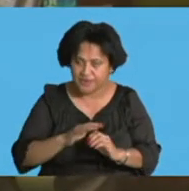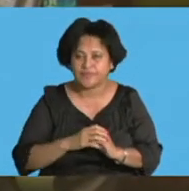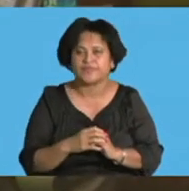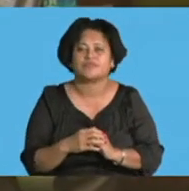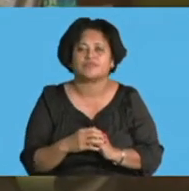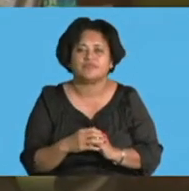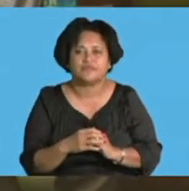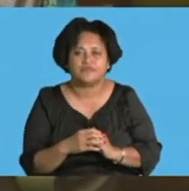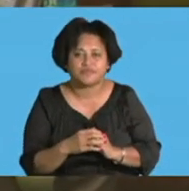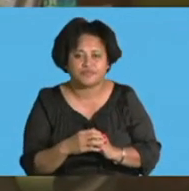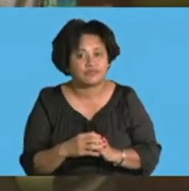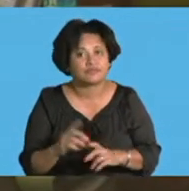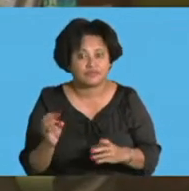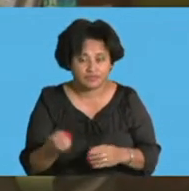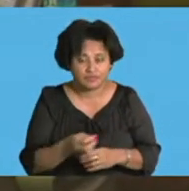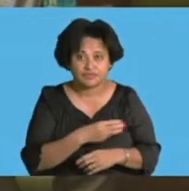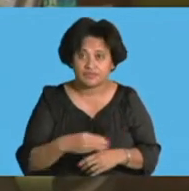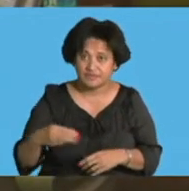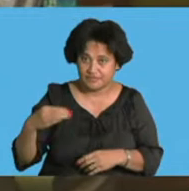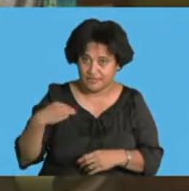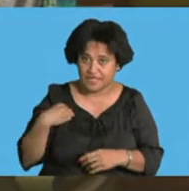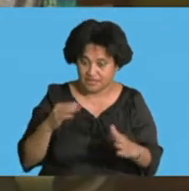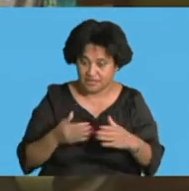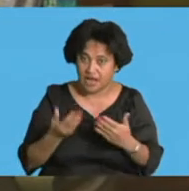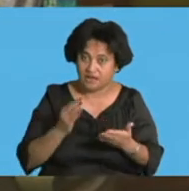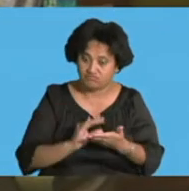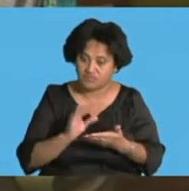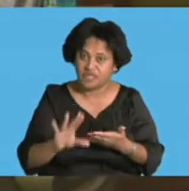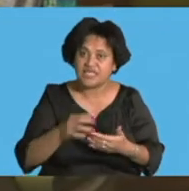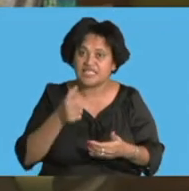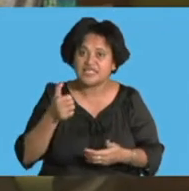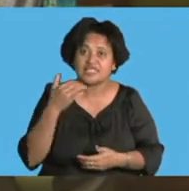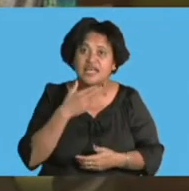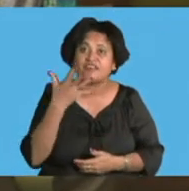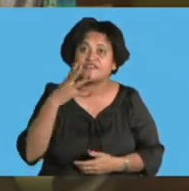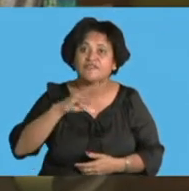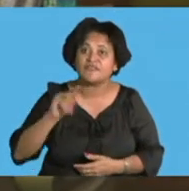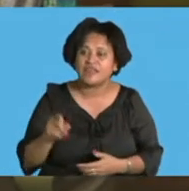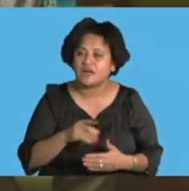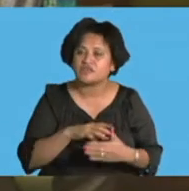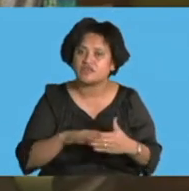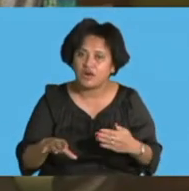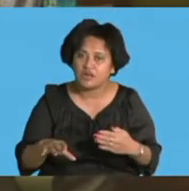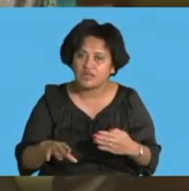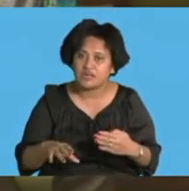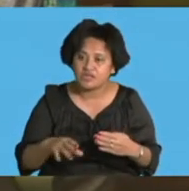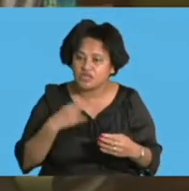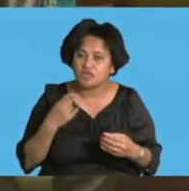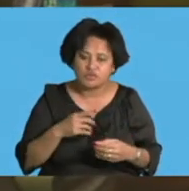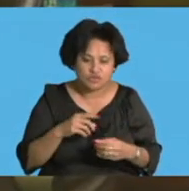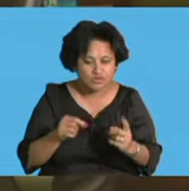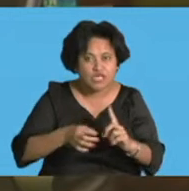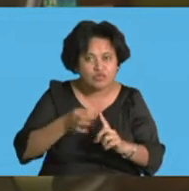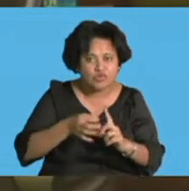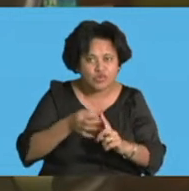developing. The ministry has allocated $650,000 for the continuing upgrading of the government wharf